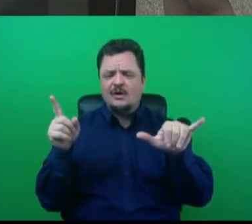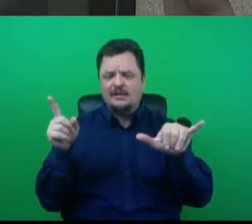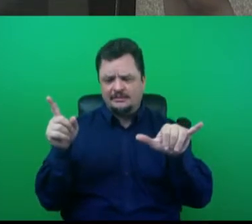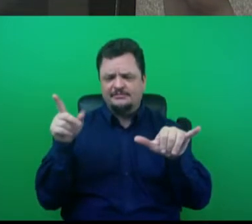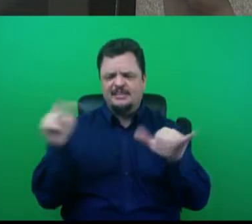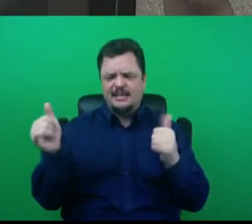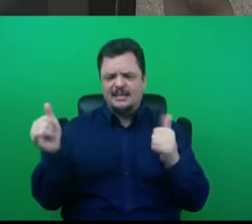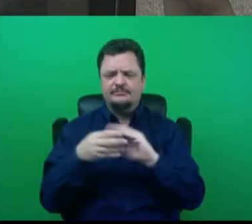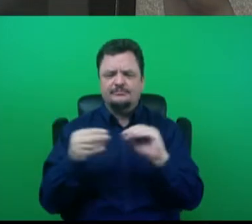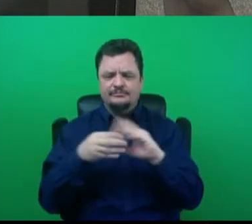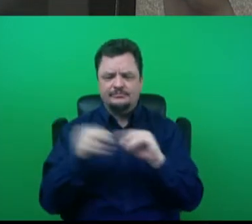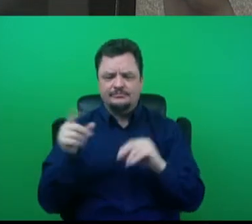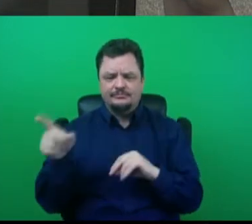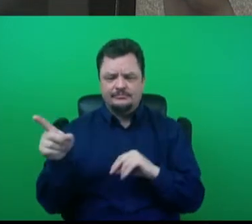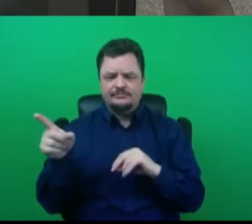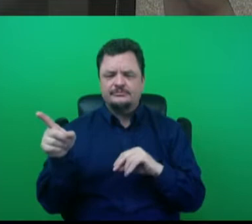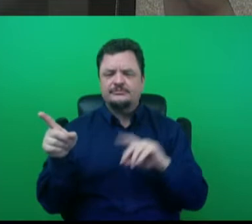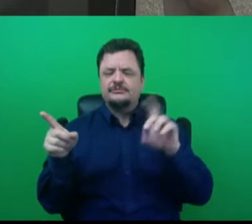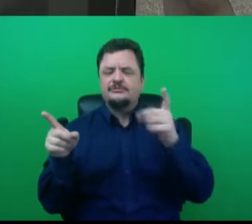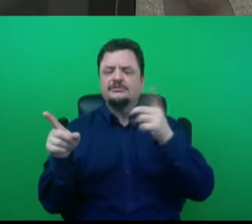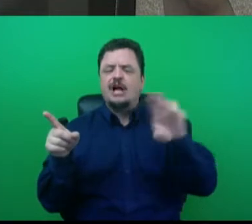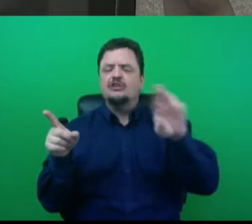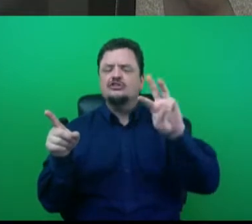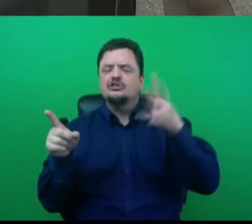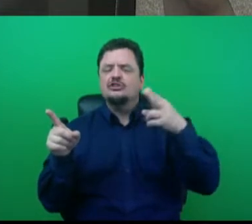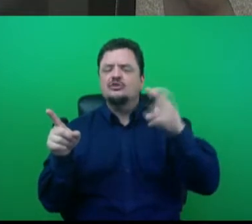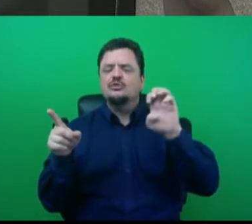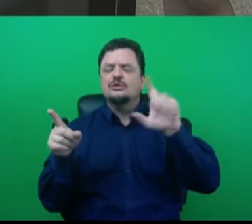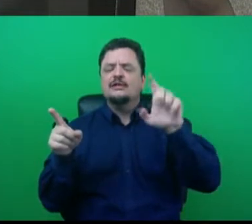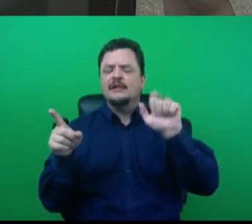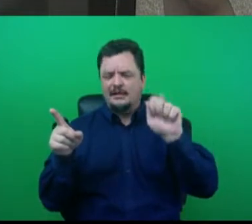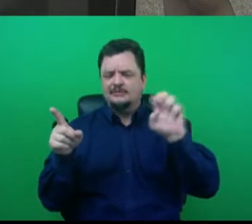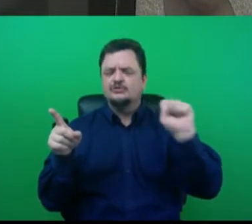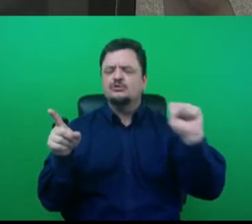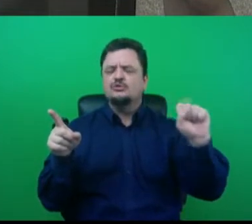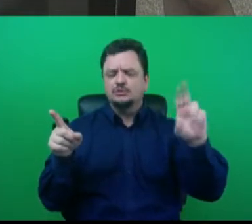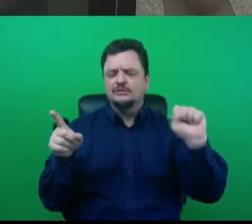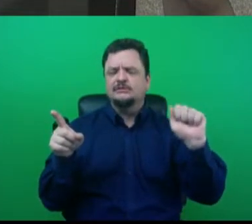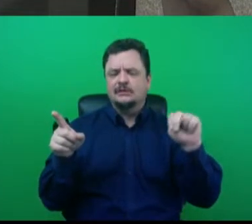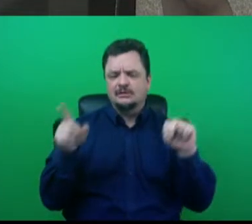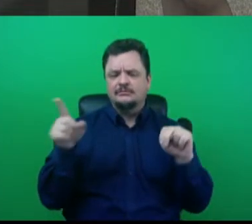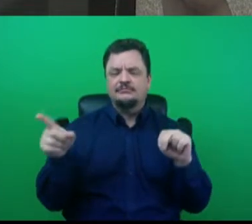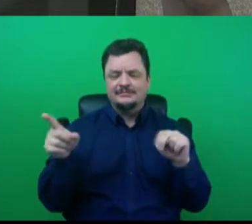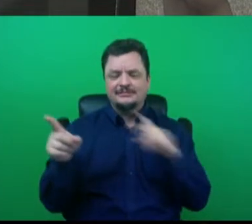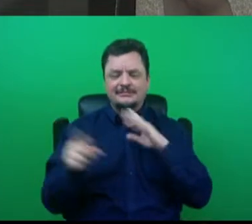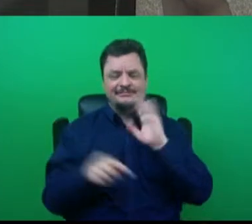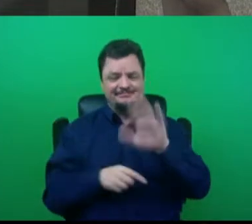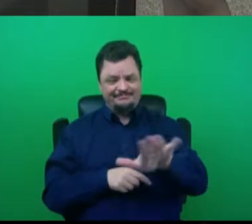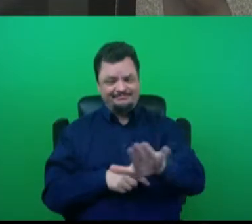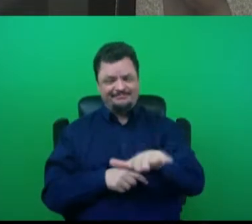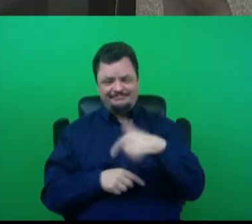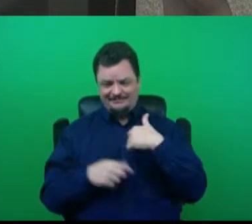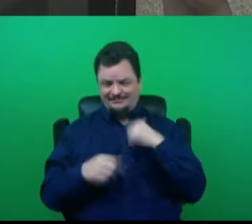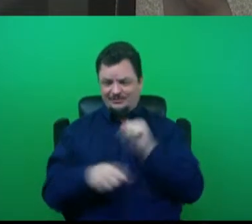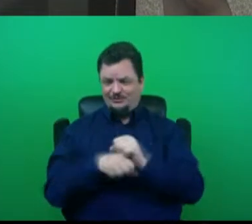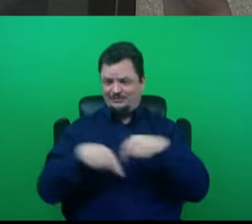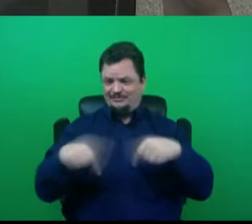is working. I've been with Public Health here over 20 years, and so